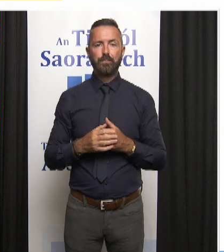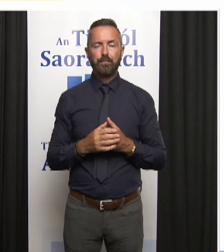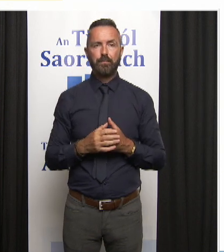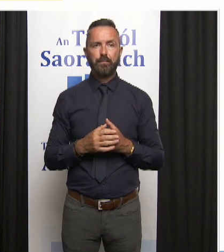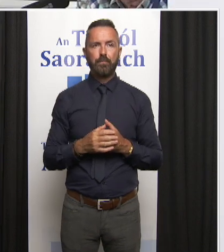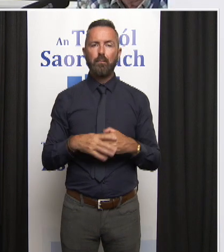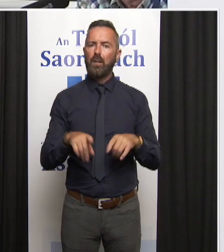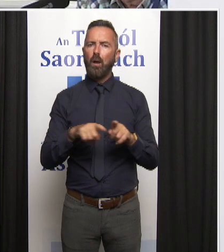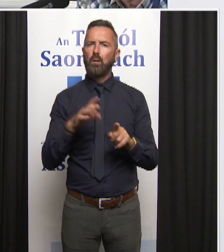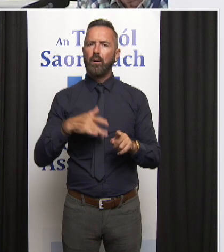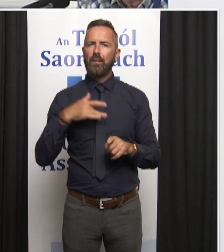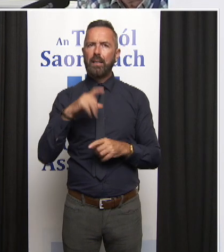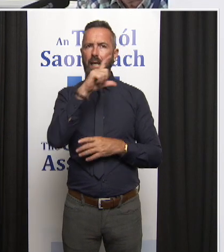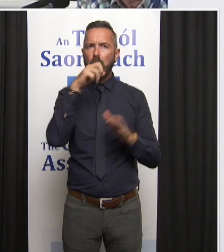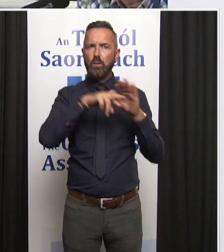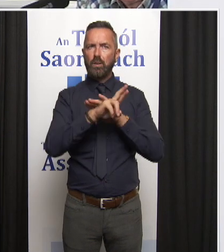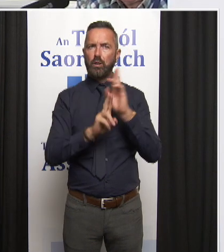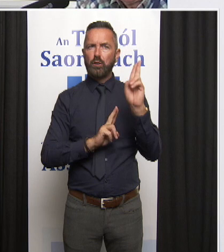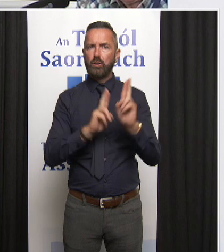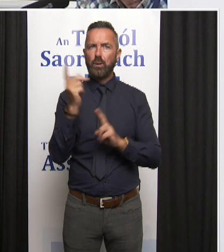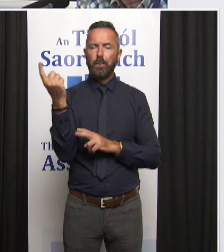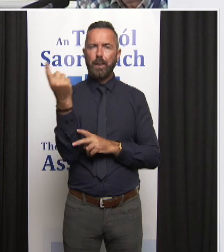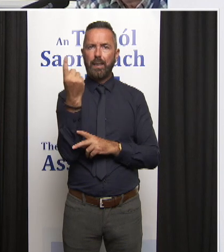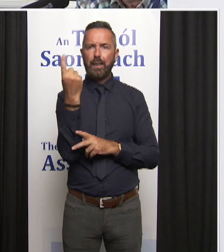It's also felt that councillors should be,